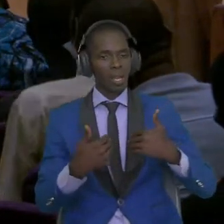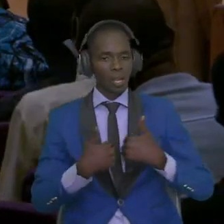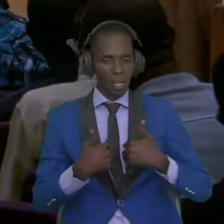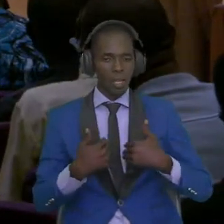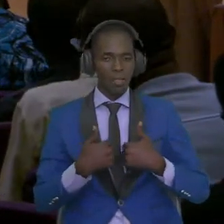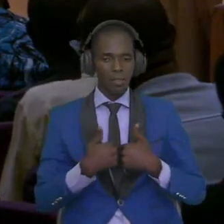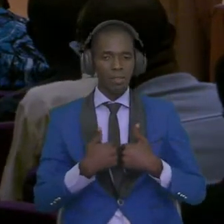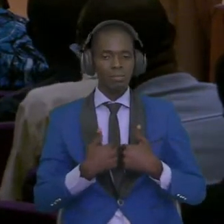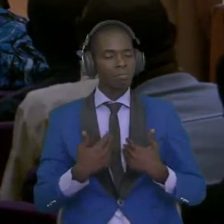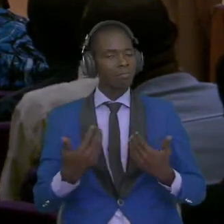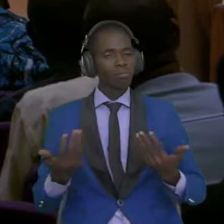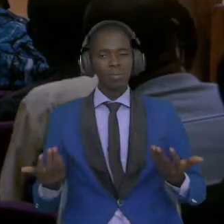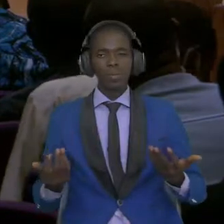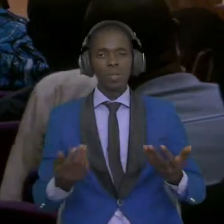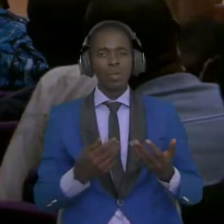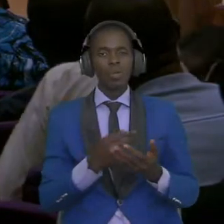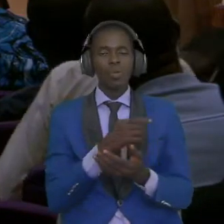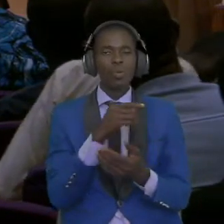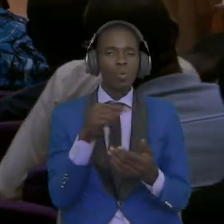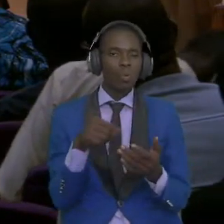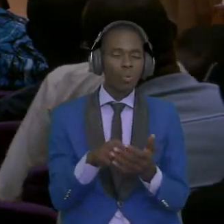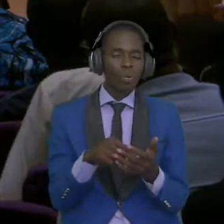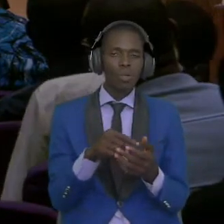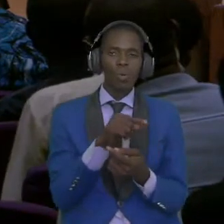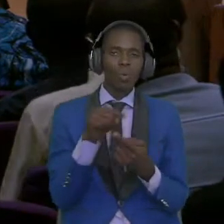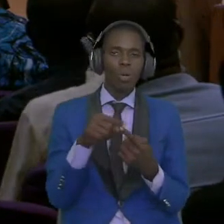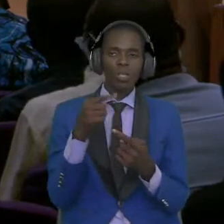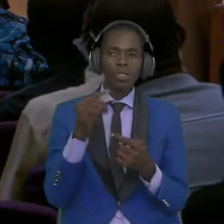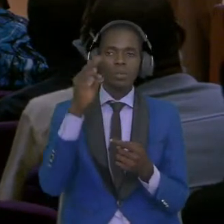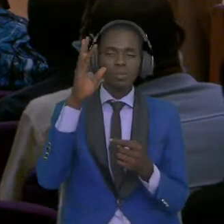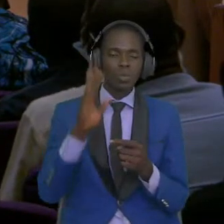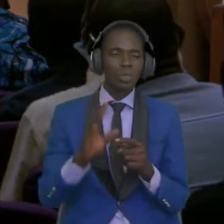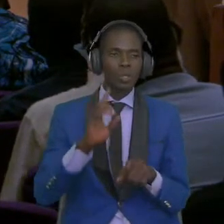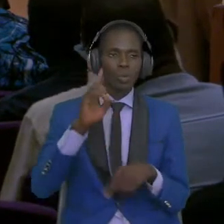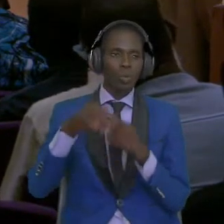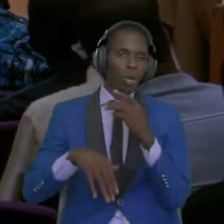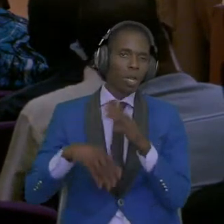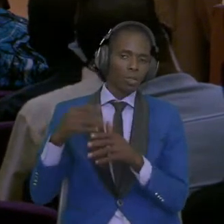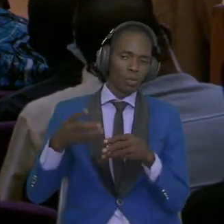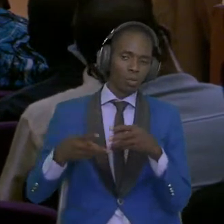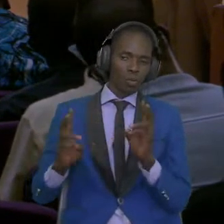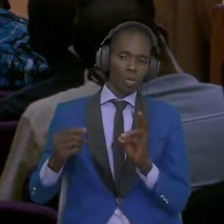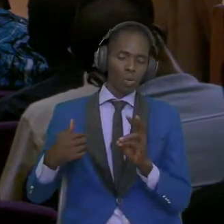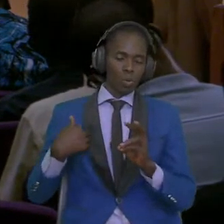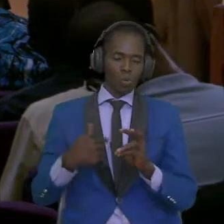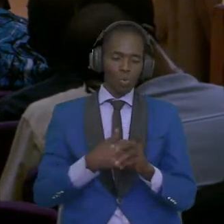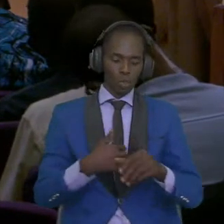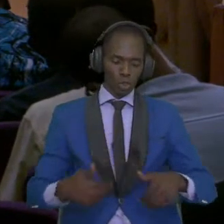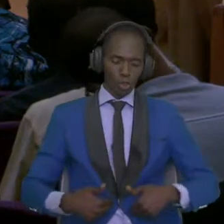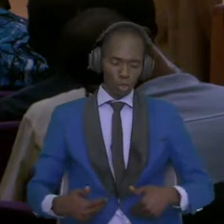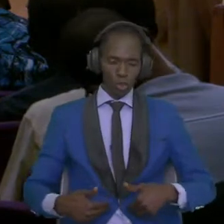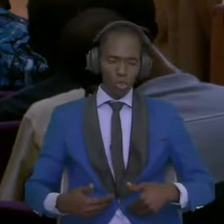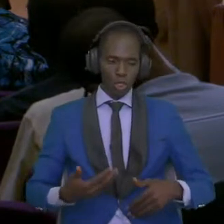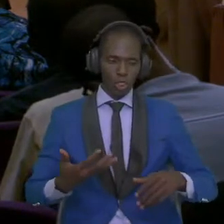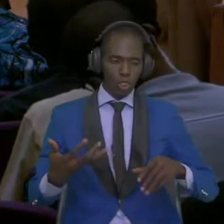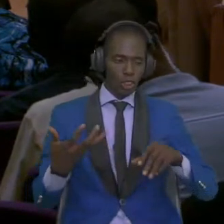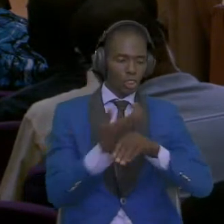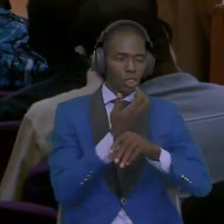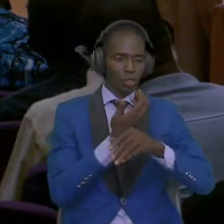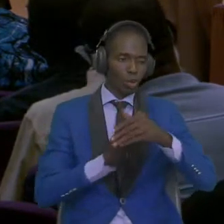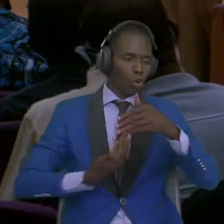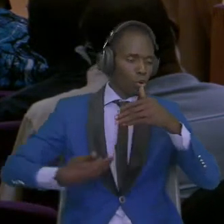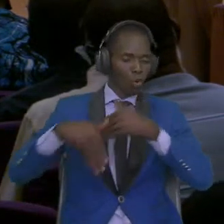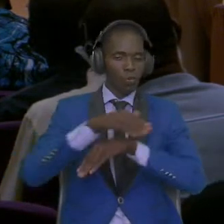They say, when these preachers go out of the way and we take over, we younger people, when we take